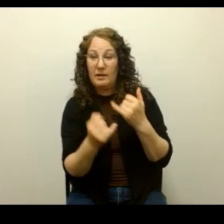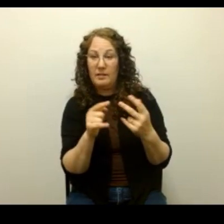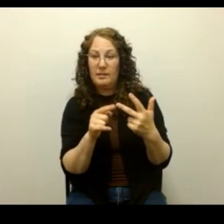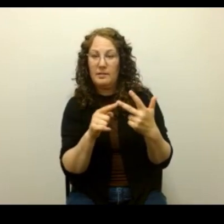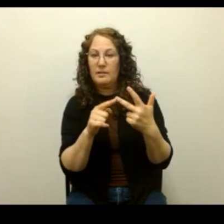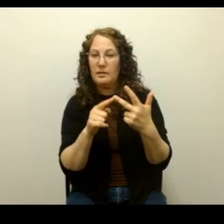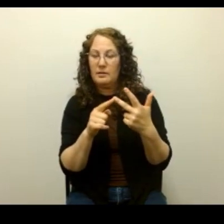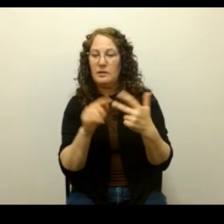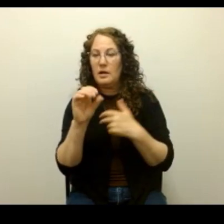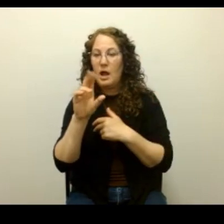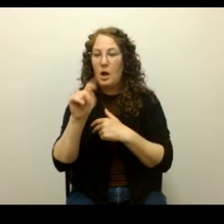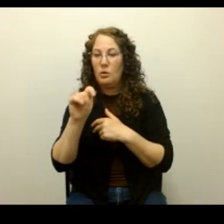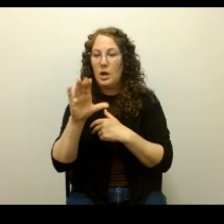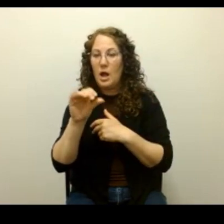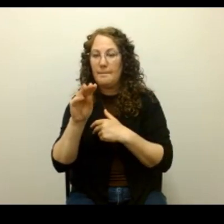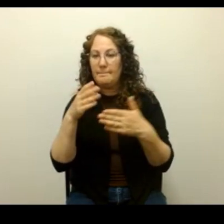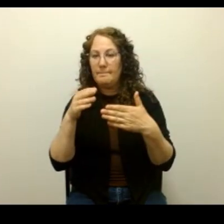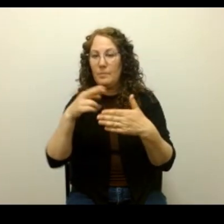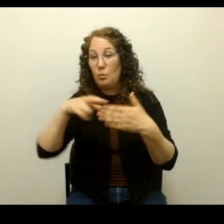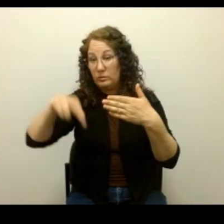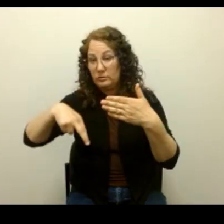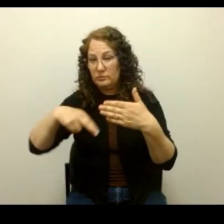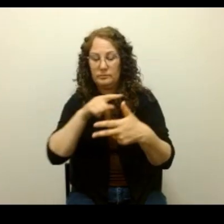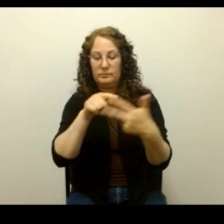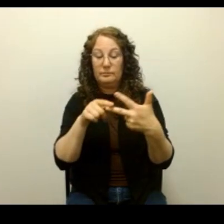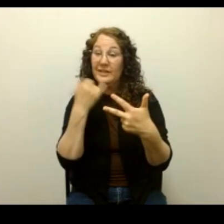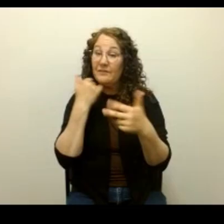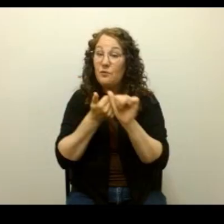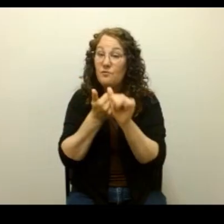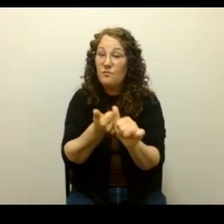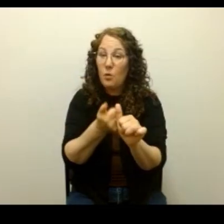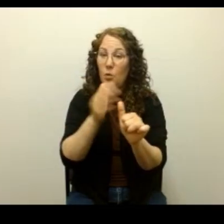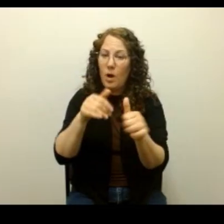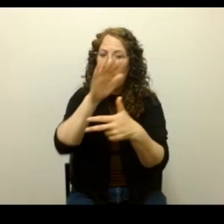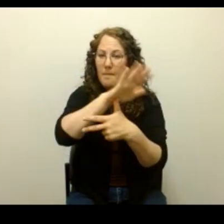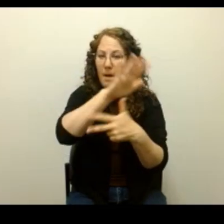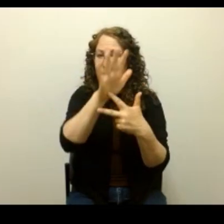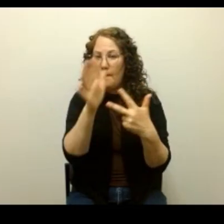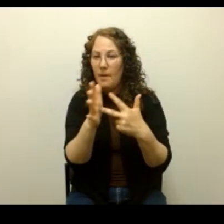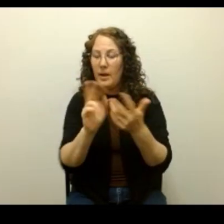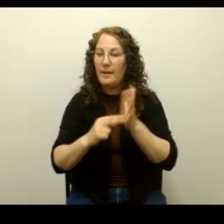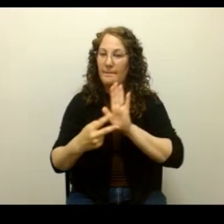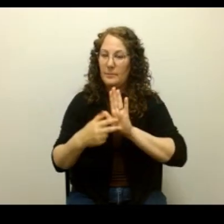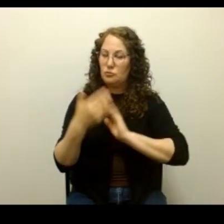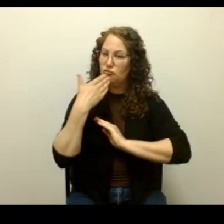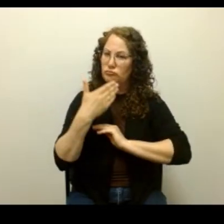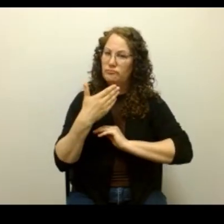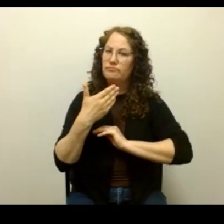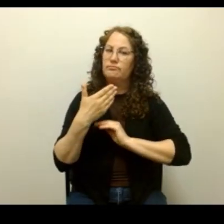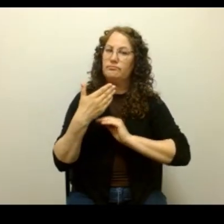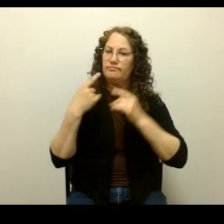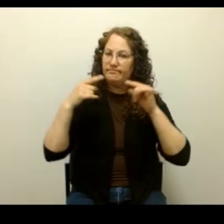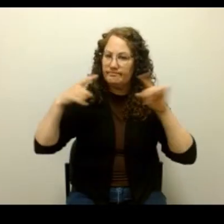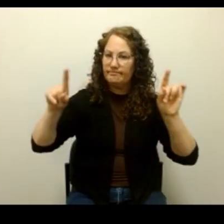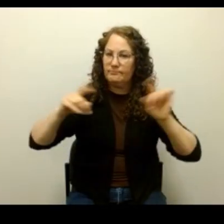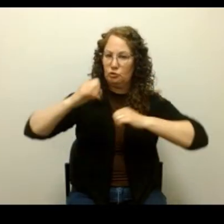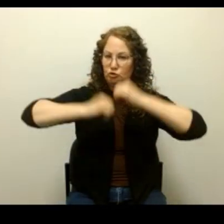outcome. Following this model will give good structure to your writing.